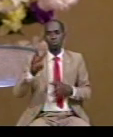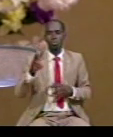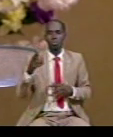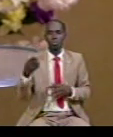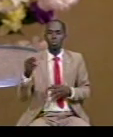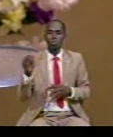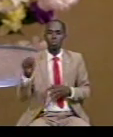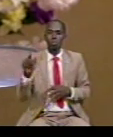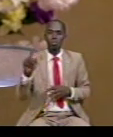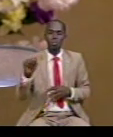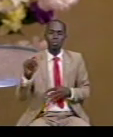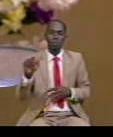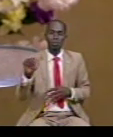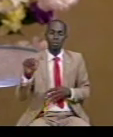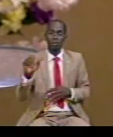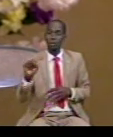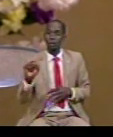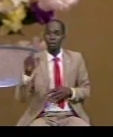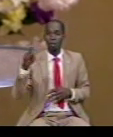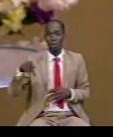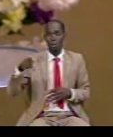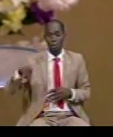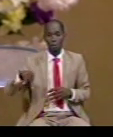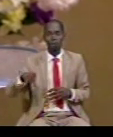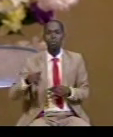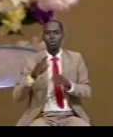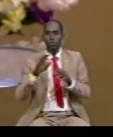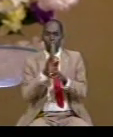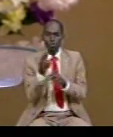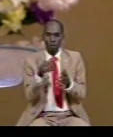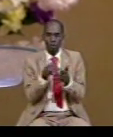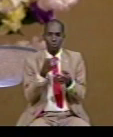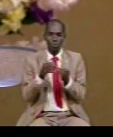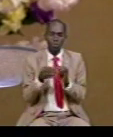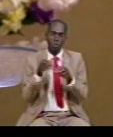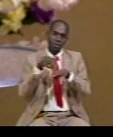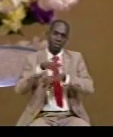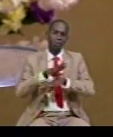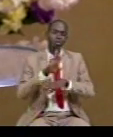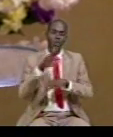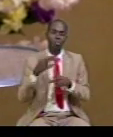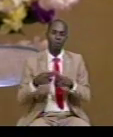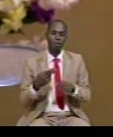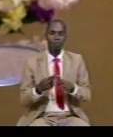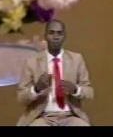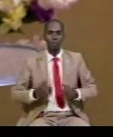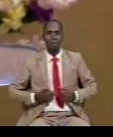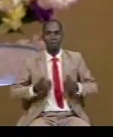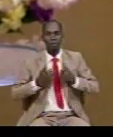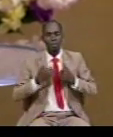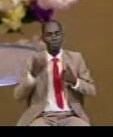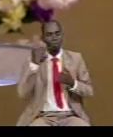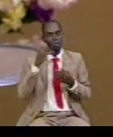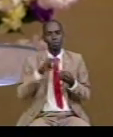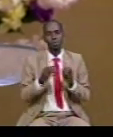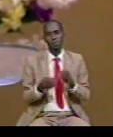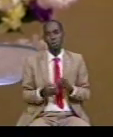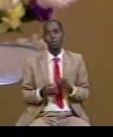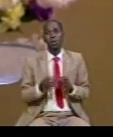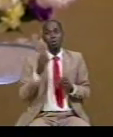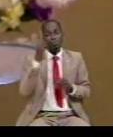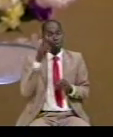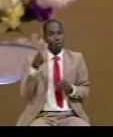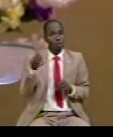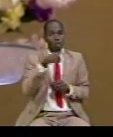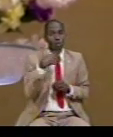There'll be a special meeting, believers class, for all those who gave their life